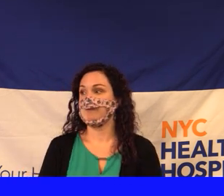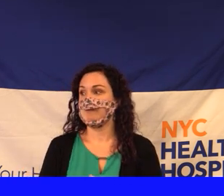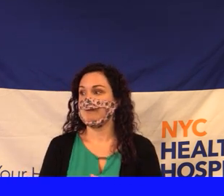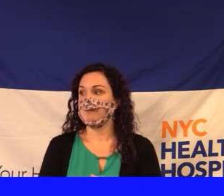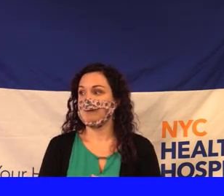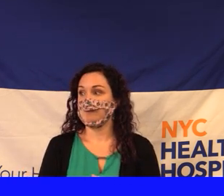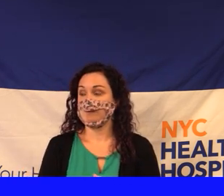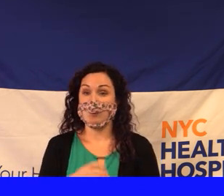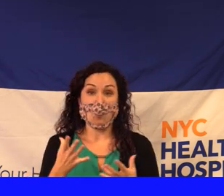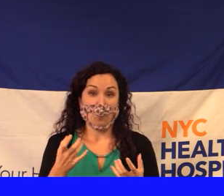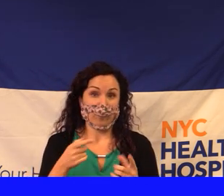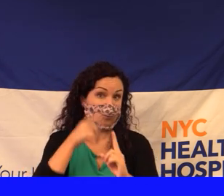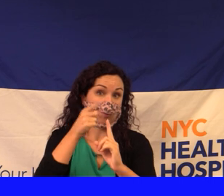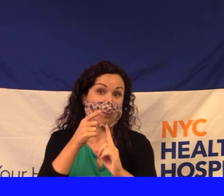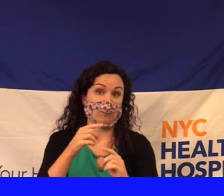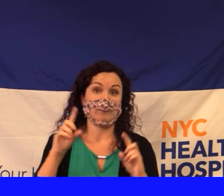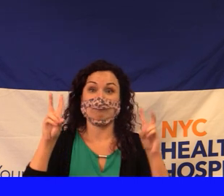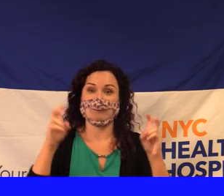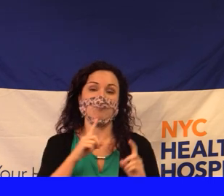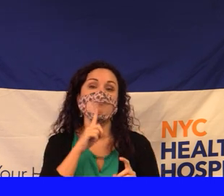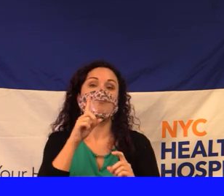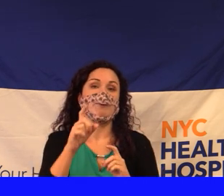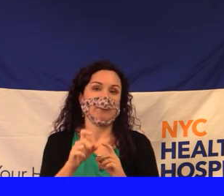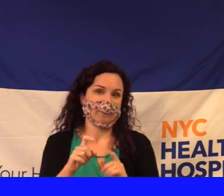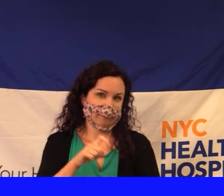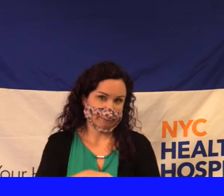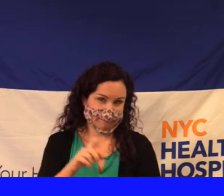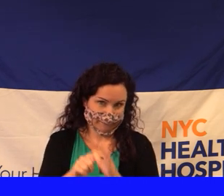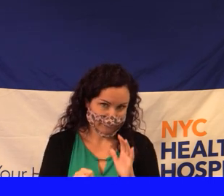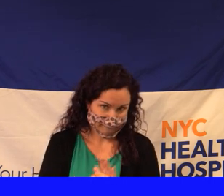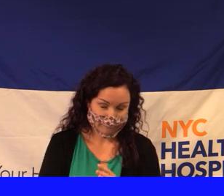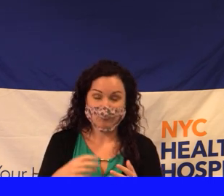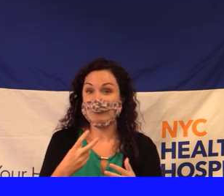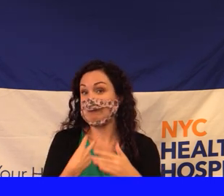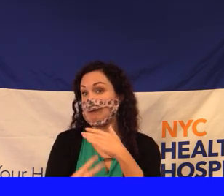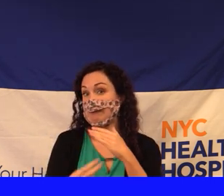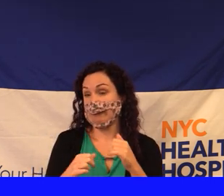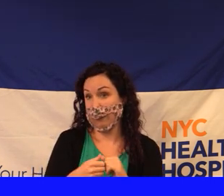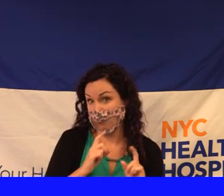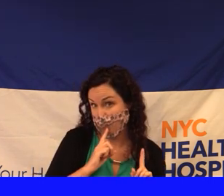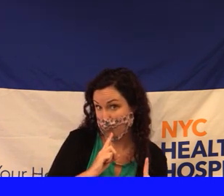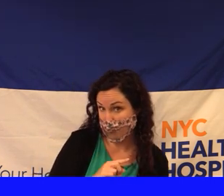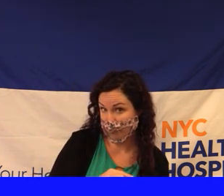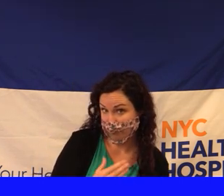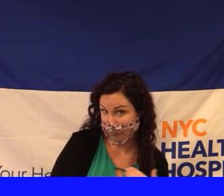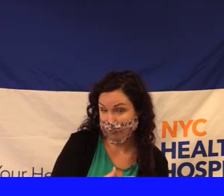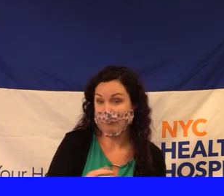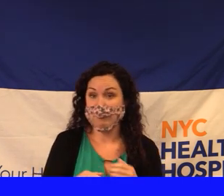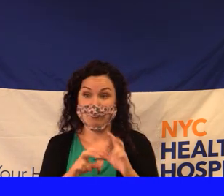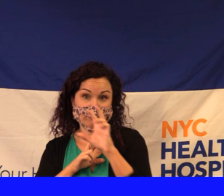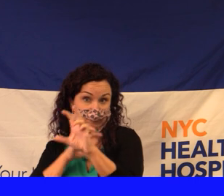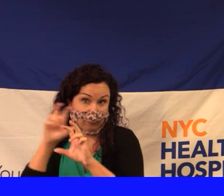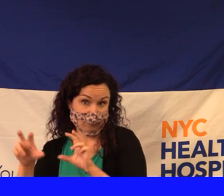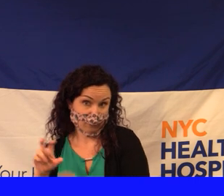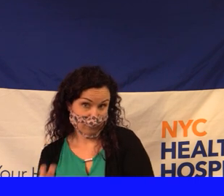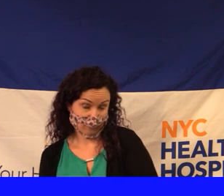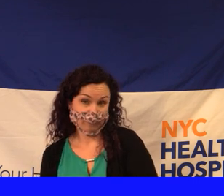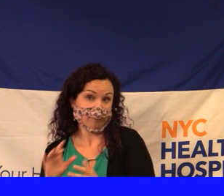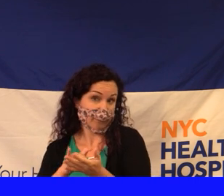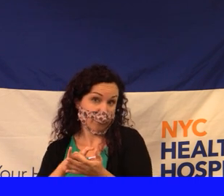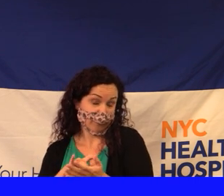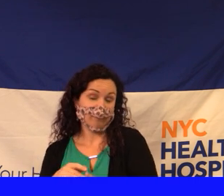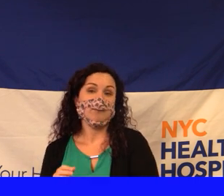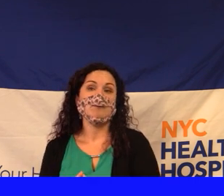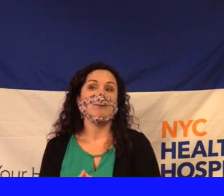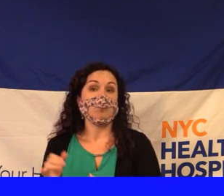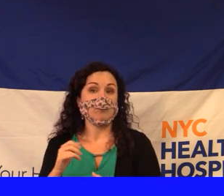to do this in real time so we can start making predictive decisions about how we're going to order, how we're going to stock. And